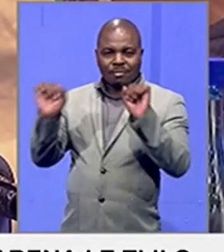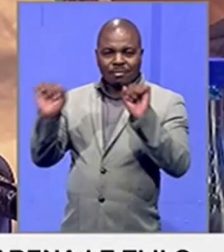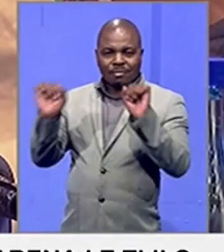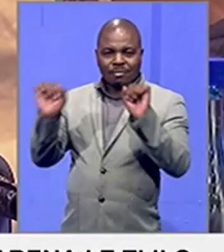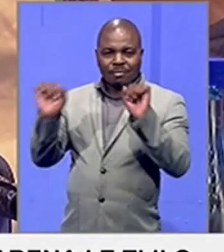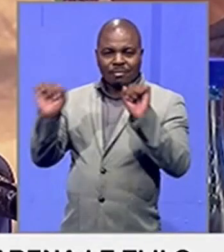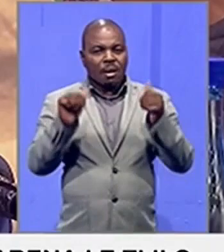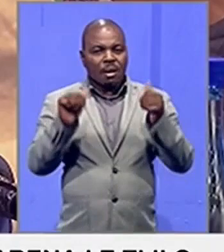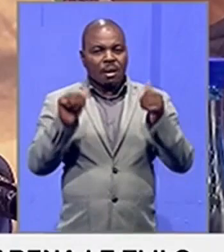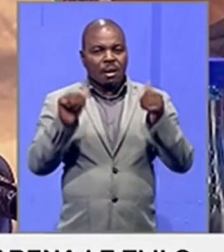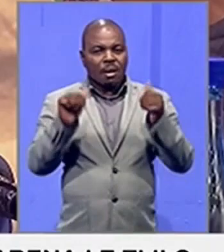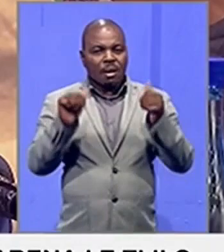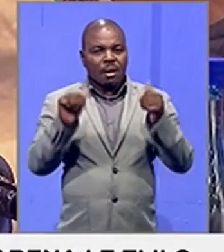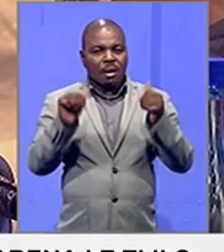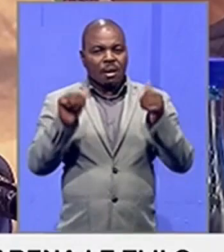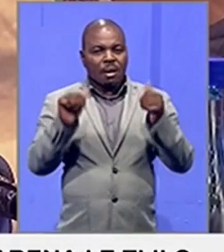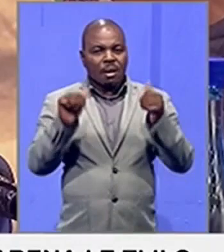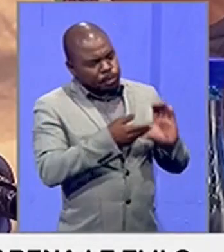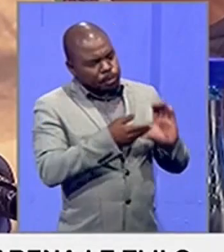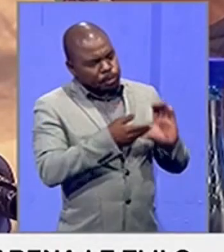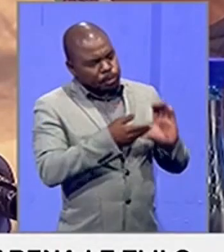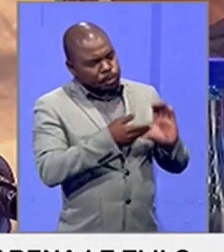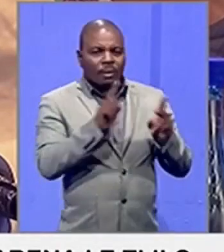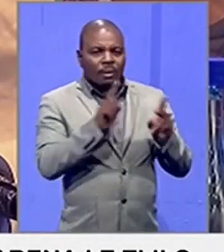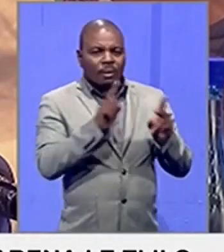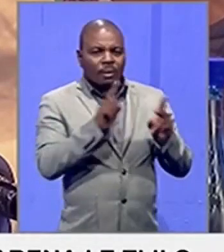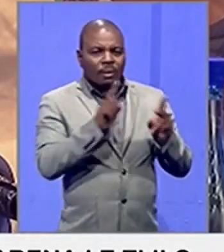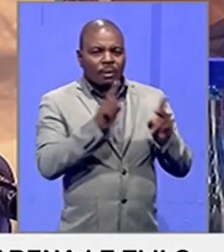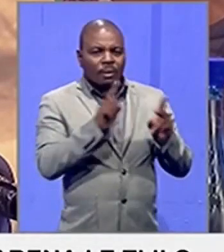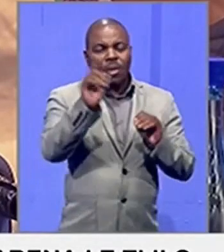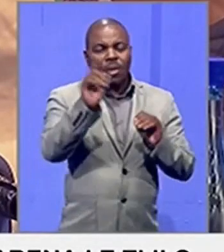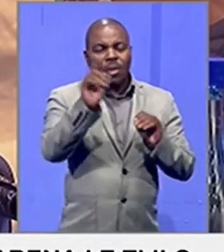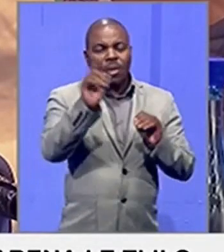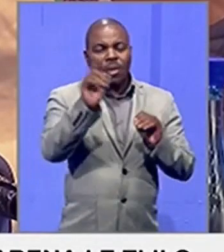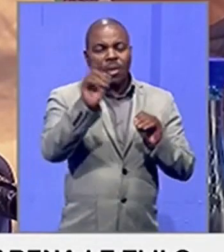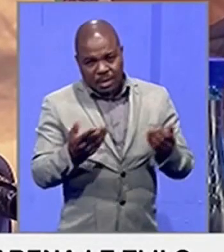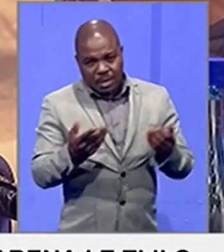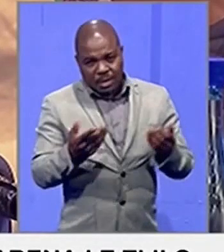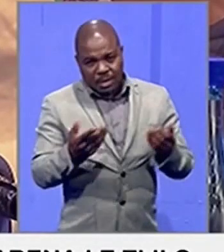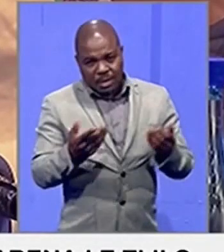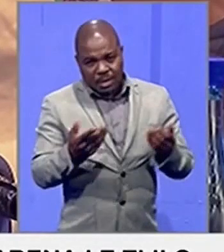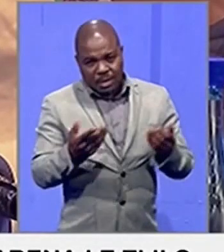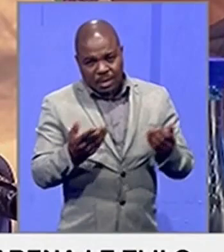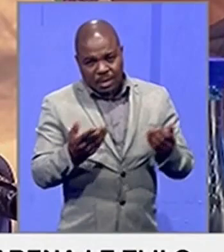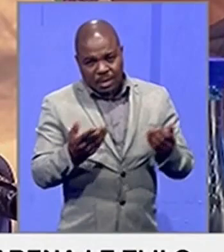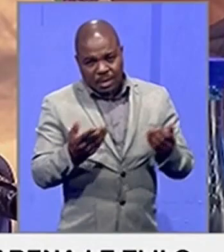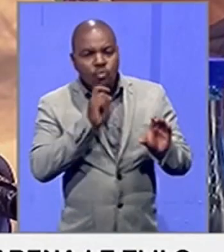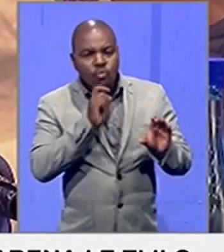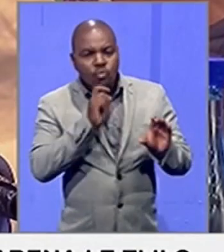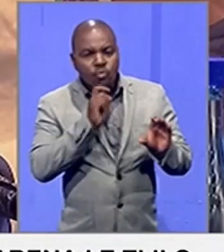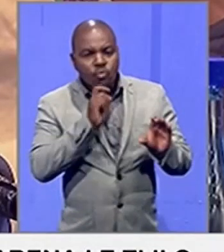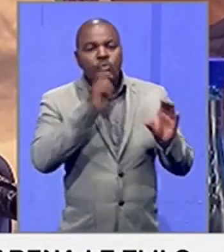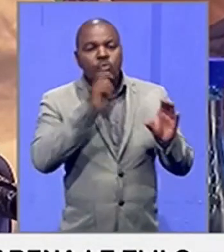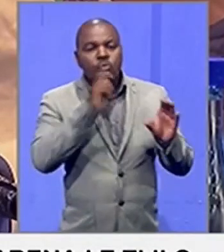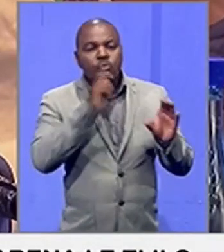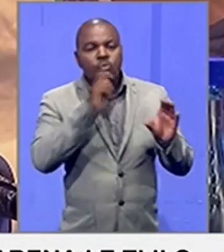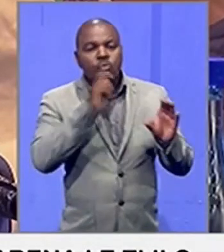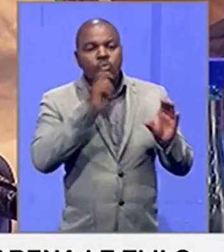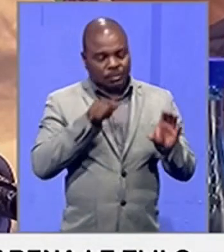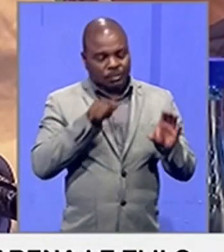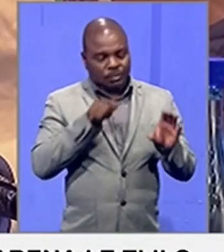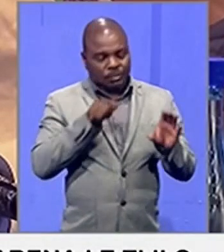in those accounts, what are the interests, if the money was used, it was used for what, and so on. So it